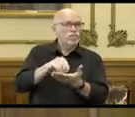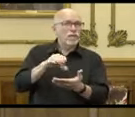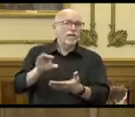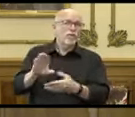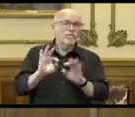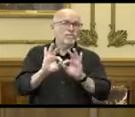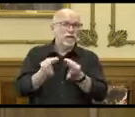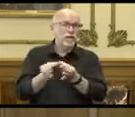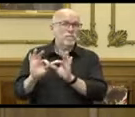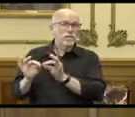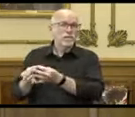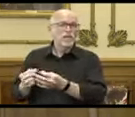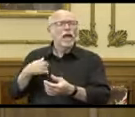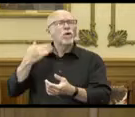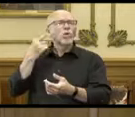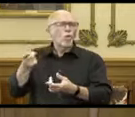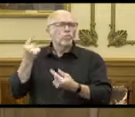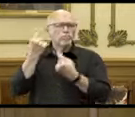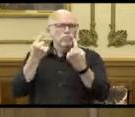and I know they will.